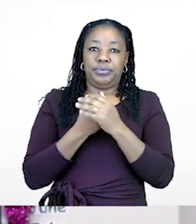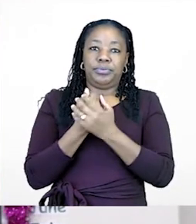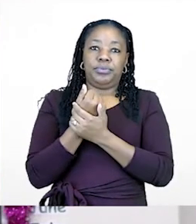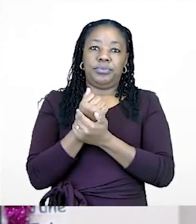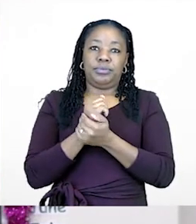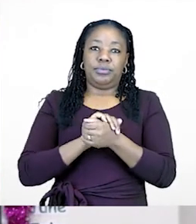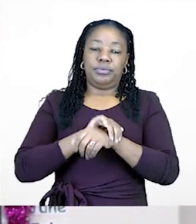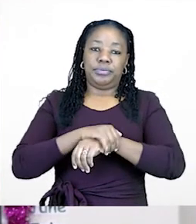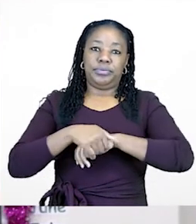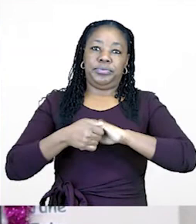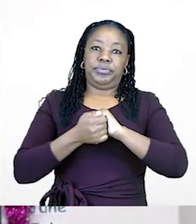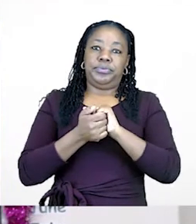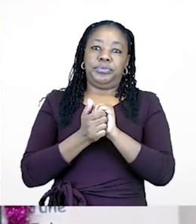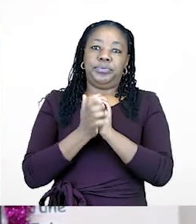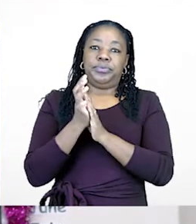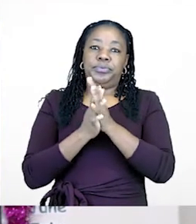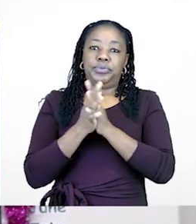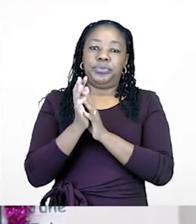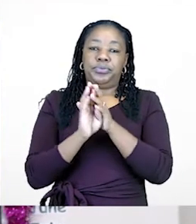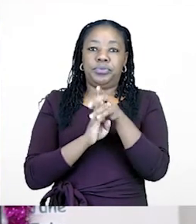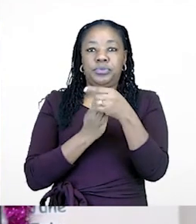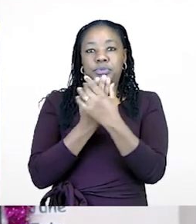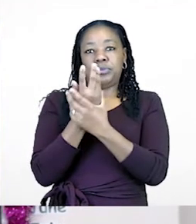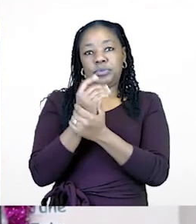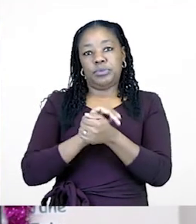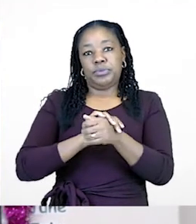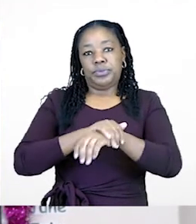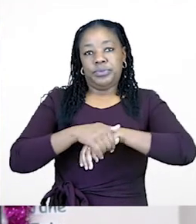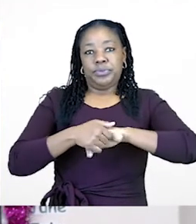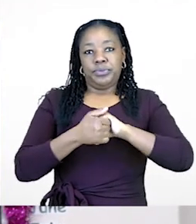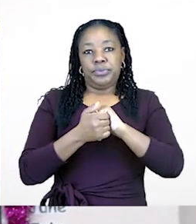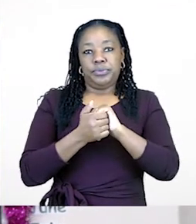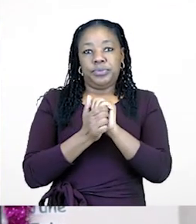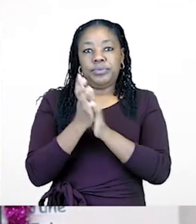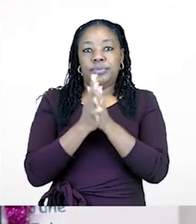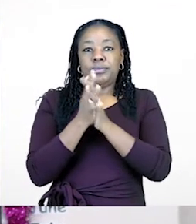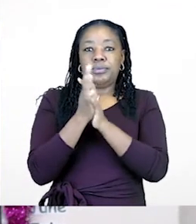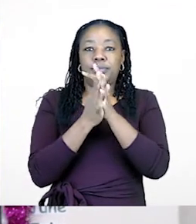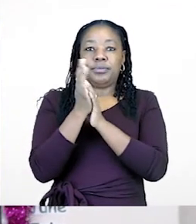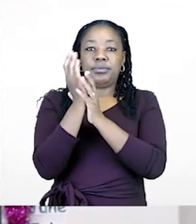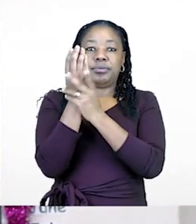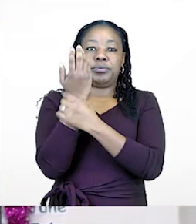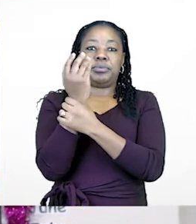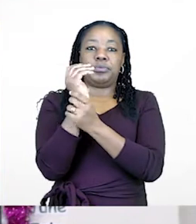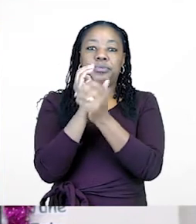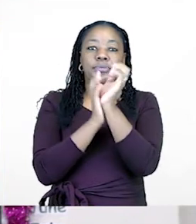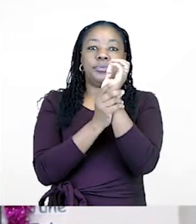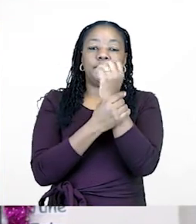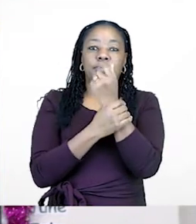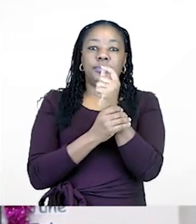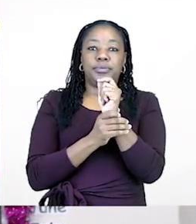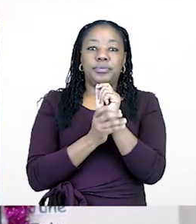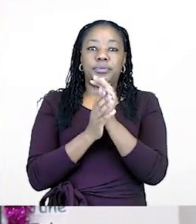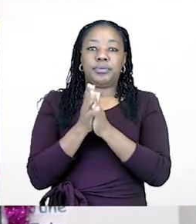sanitize inside, outside, round and round, in between, and on your wrists. And make sure that